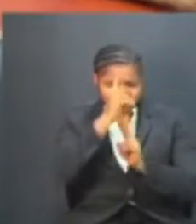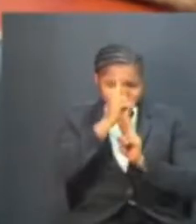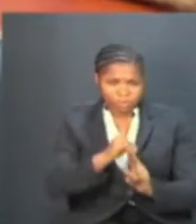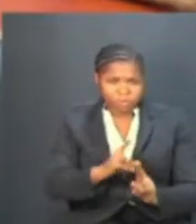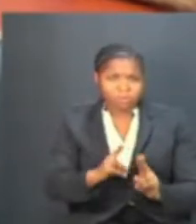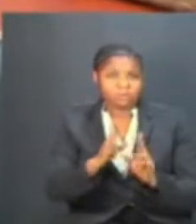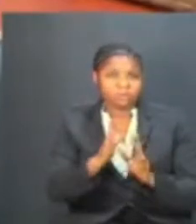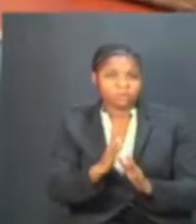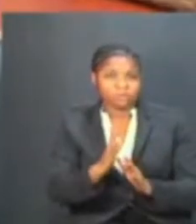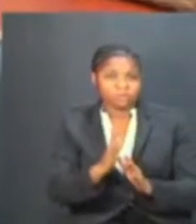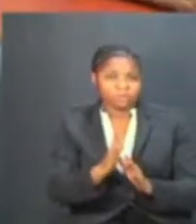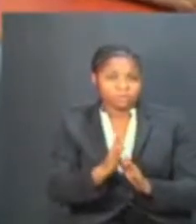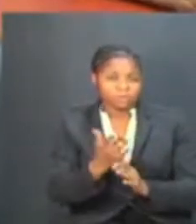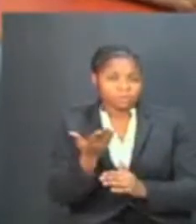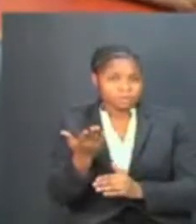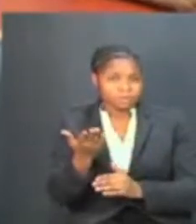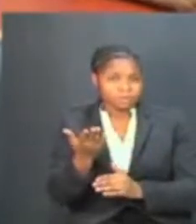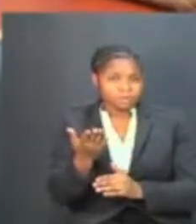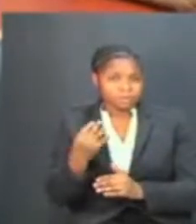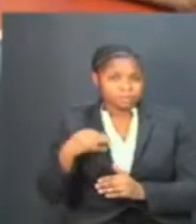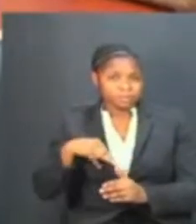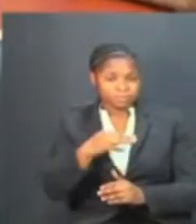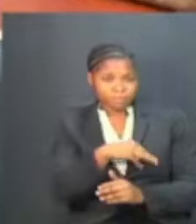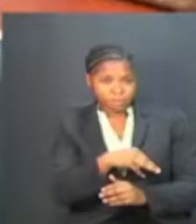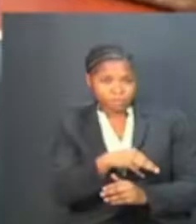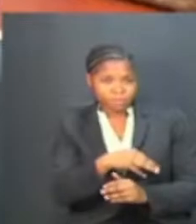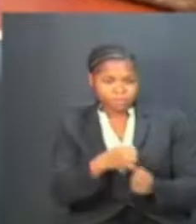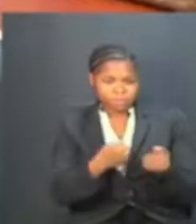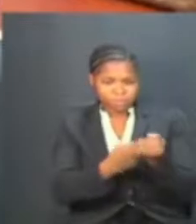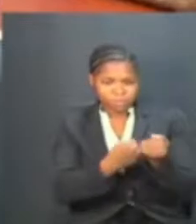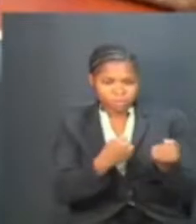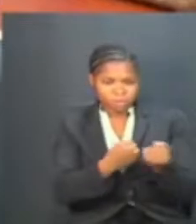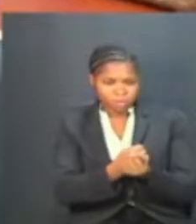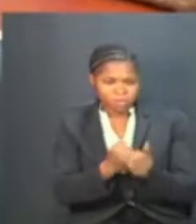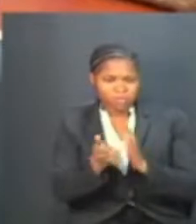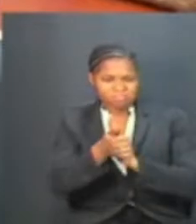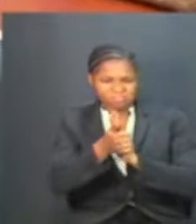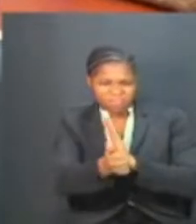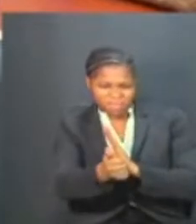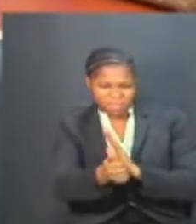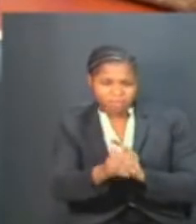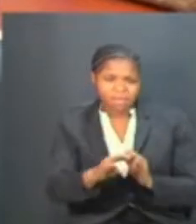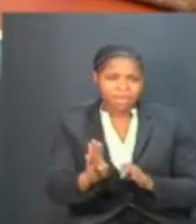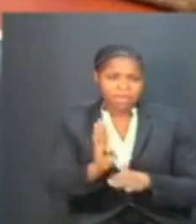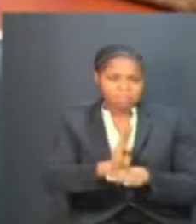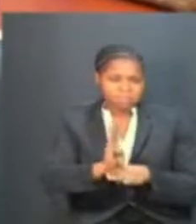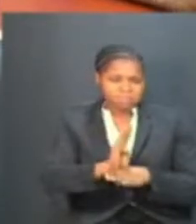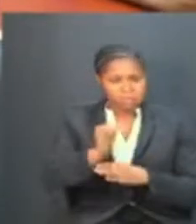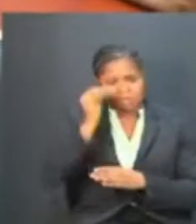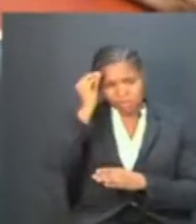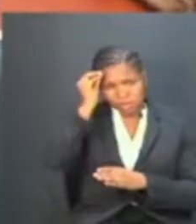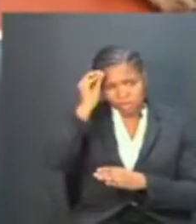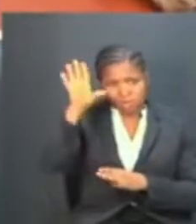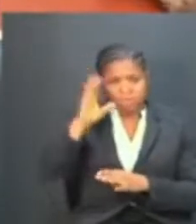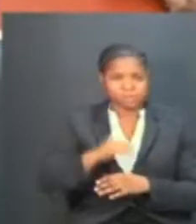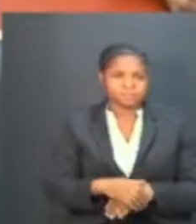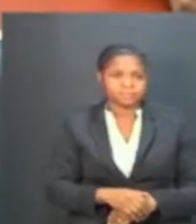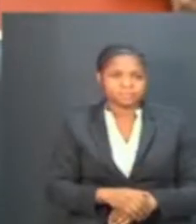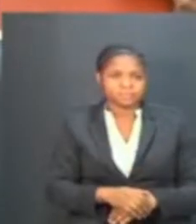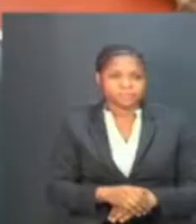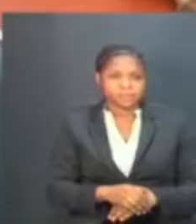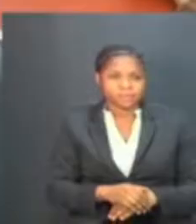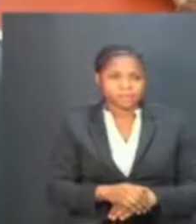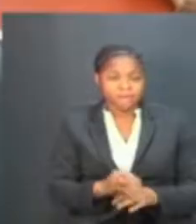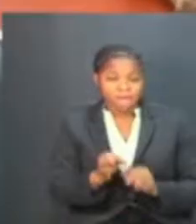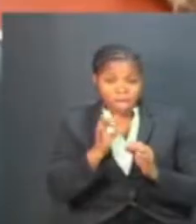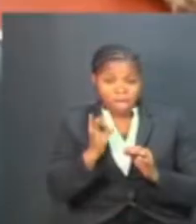or entrepreneurs. Mr. Speaker, the fact is that if we are able to support